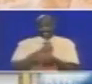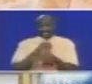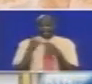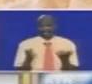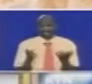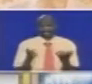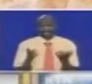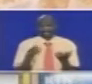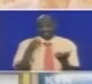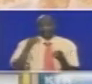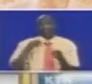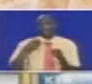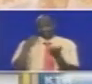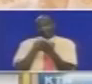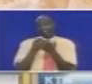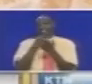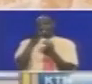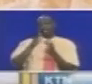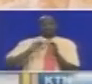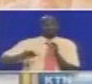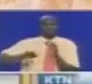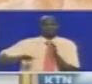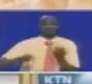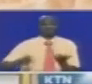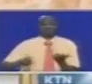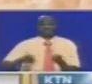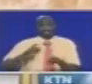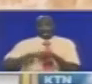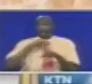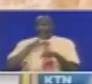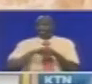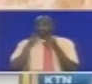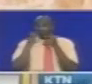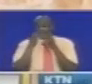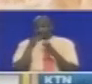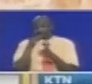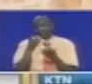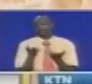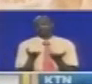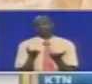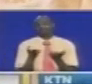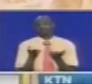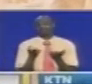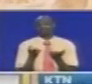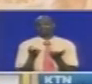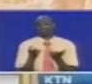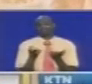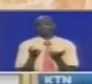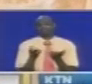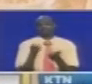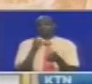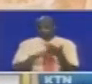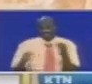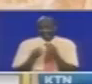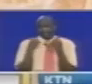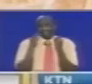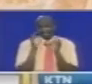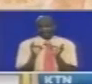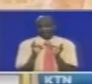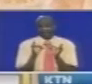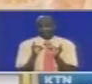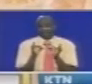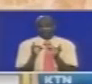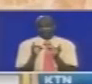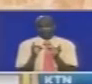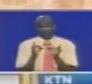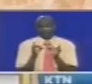actually excluding evidence when getting the information itself was a challenge? What happens if we will